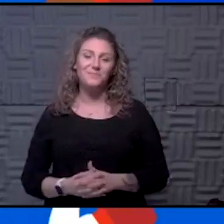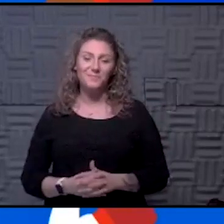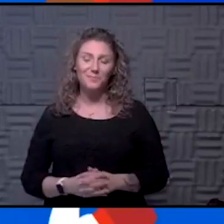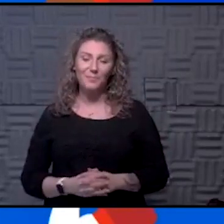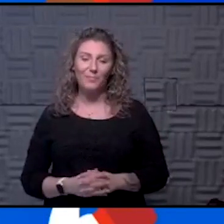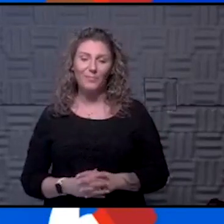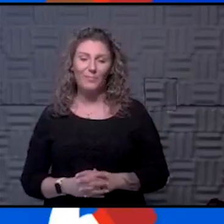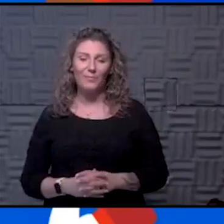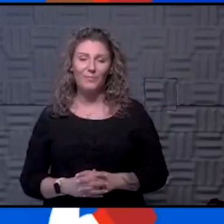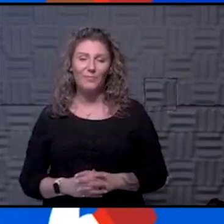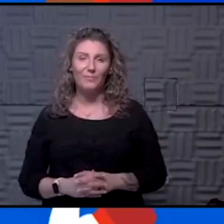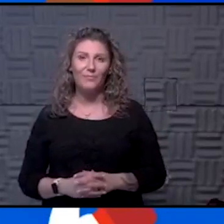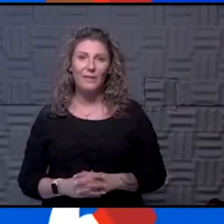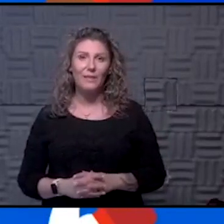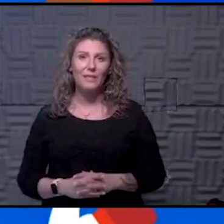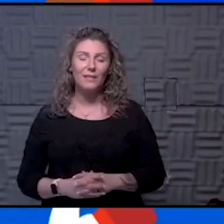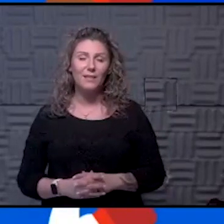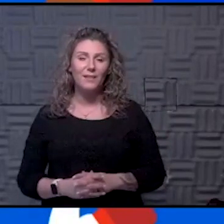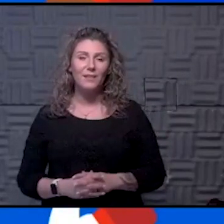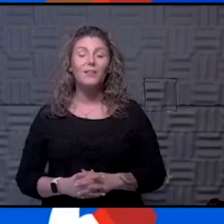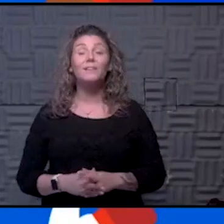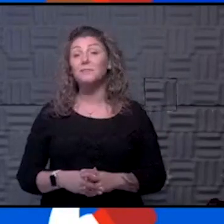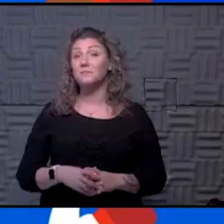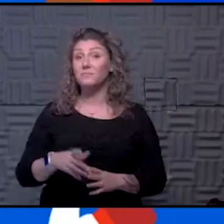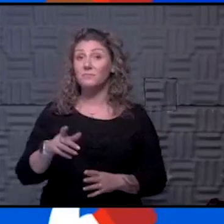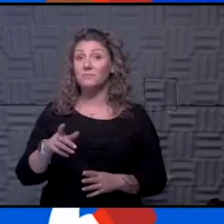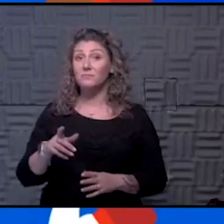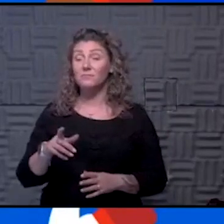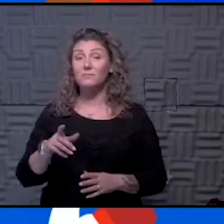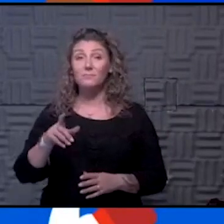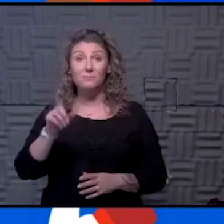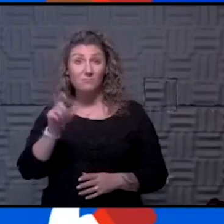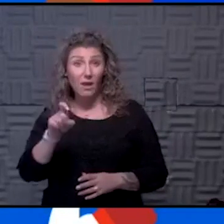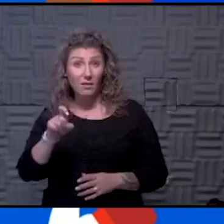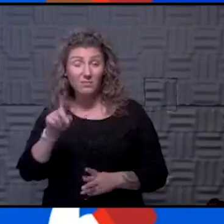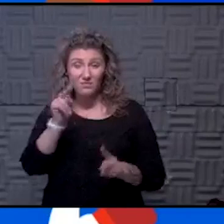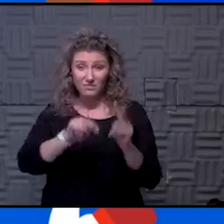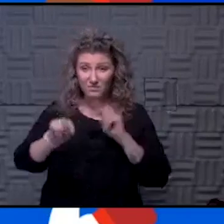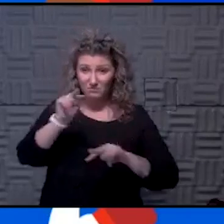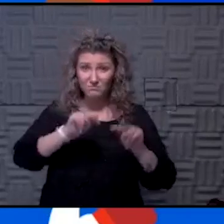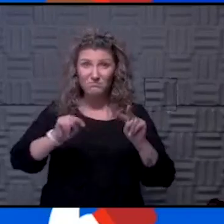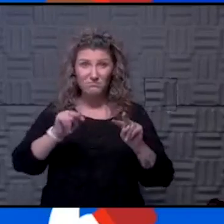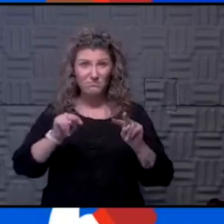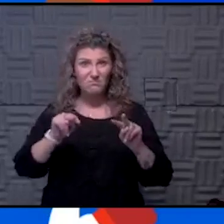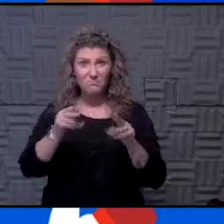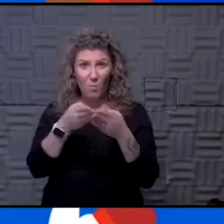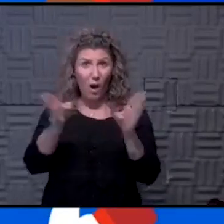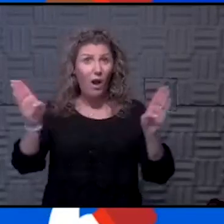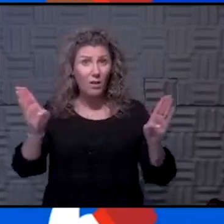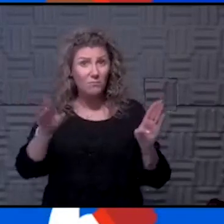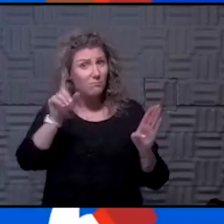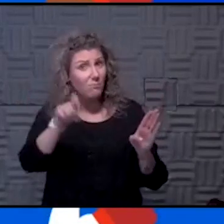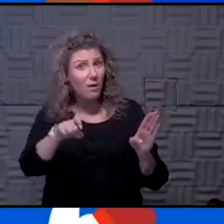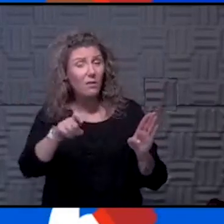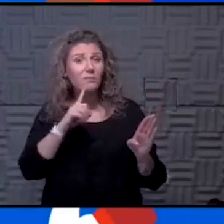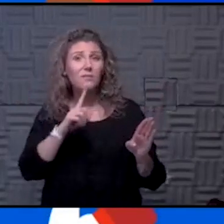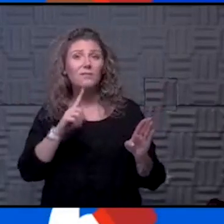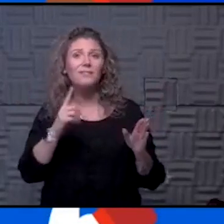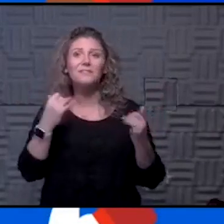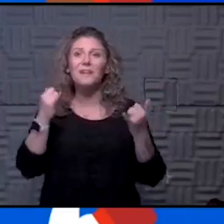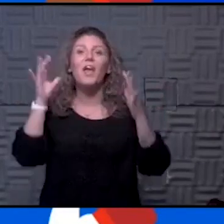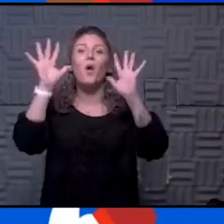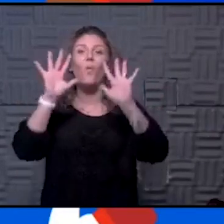question that we have to look broadly. Right now, the weather is our